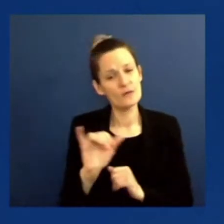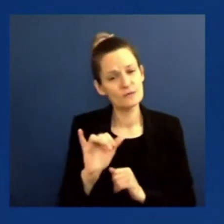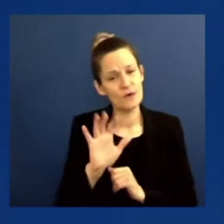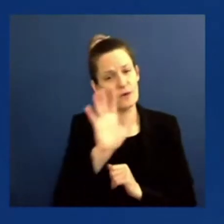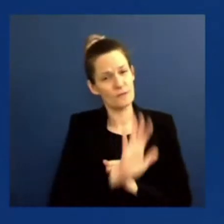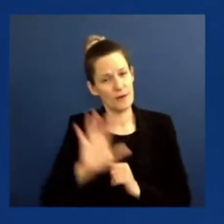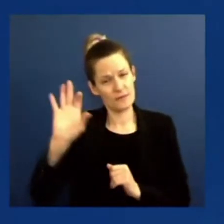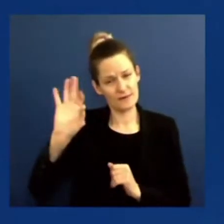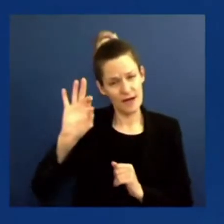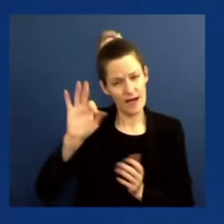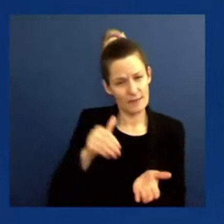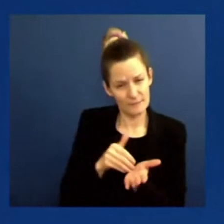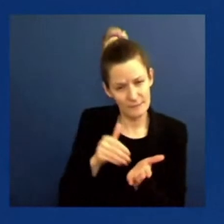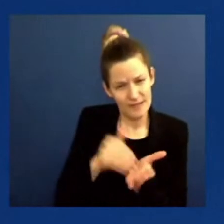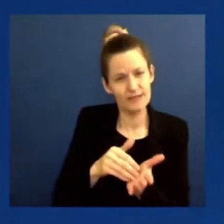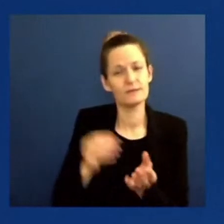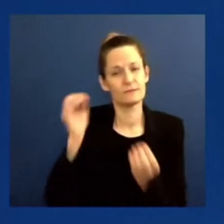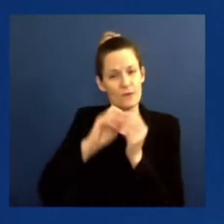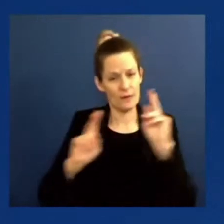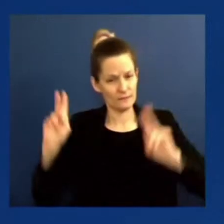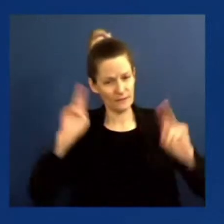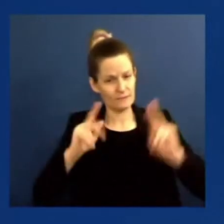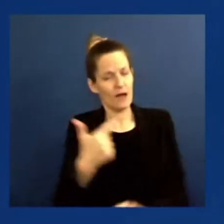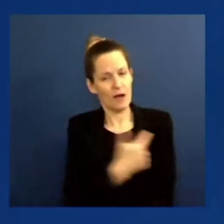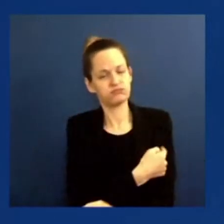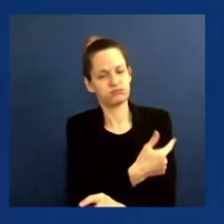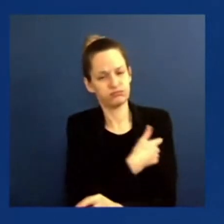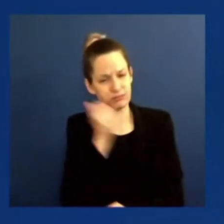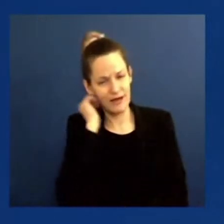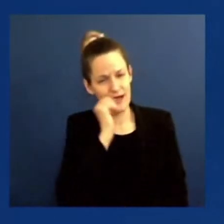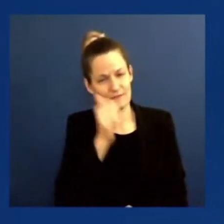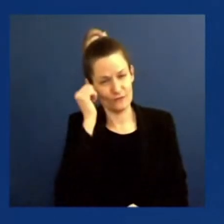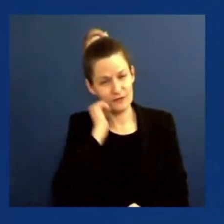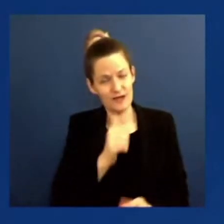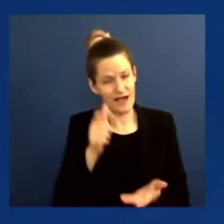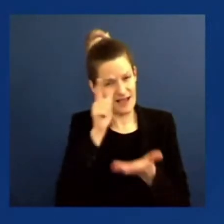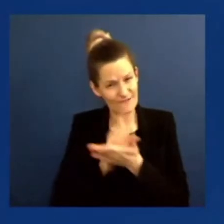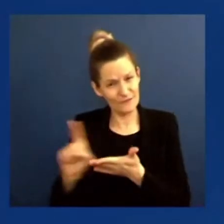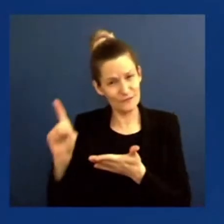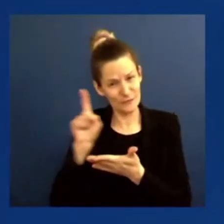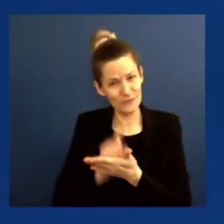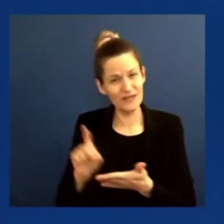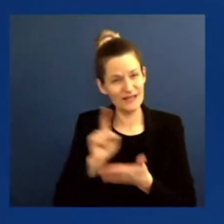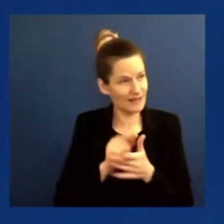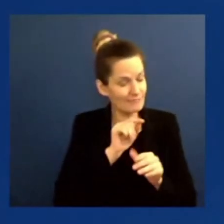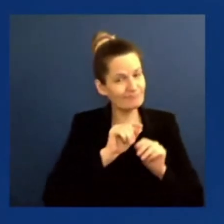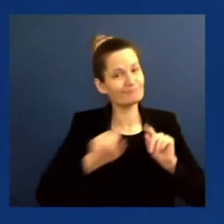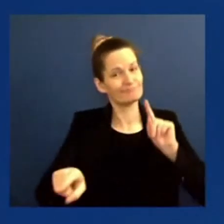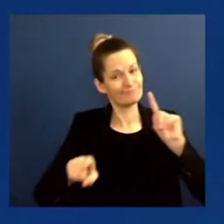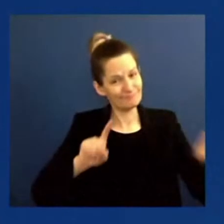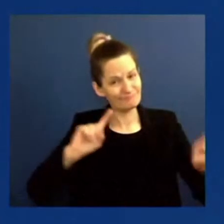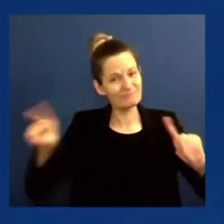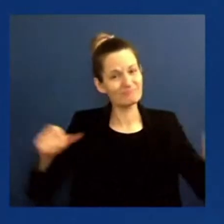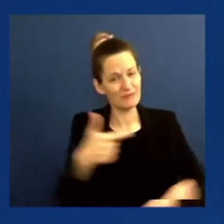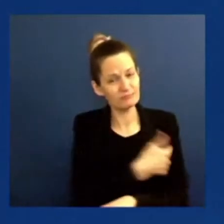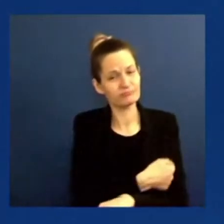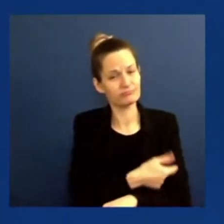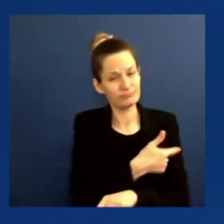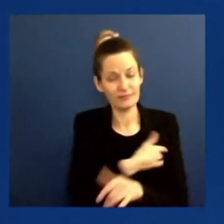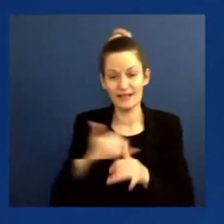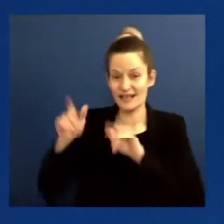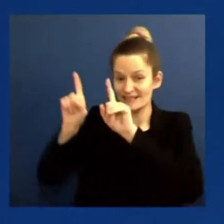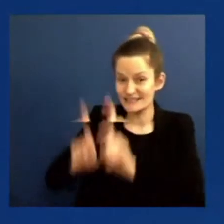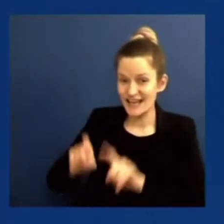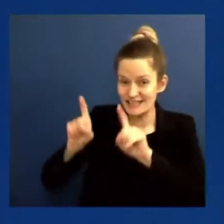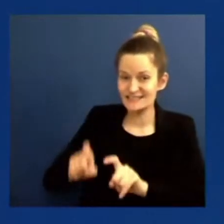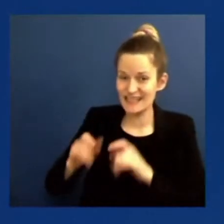into arms each week. On testing, we've increased manufacturing capacity by making